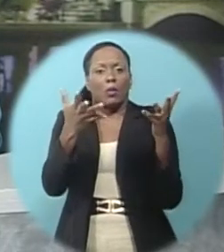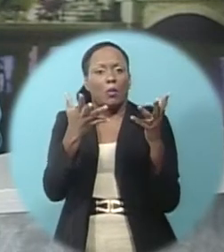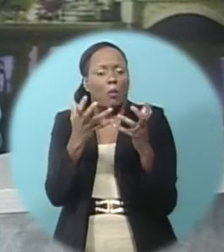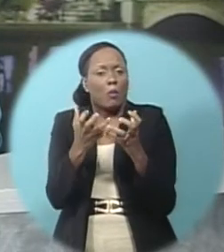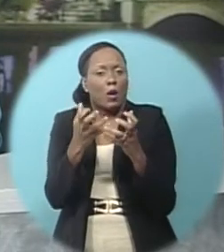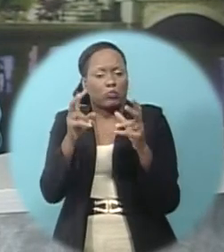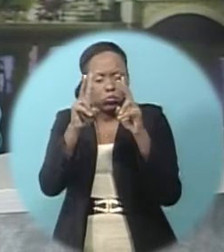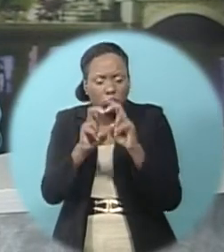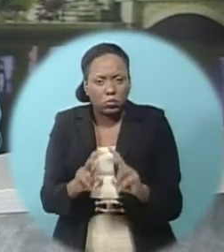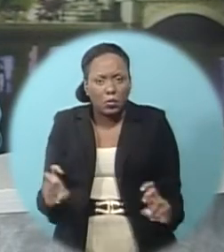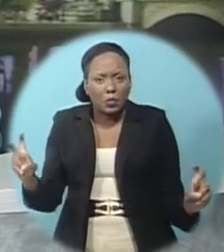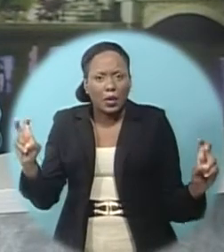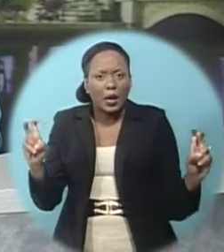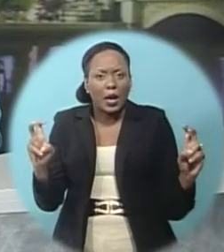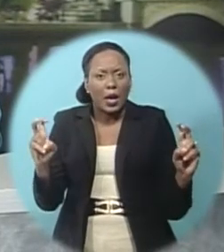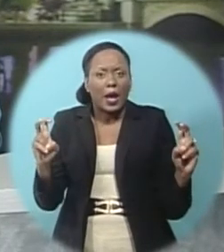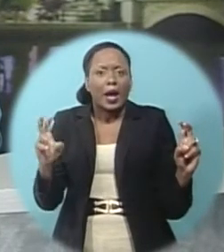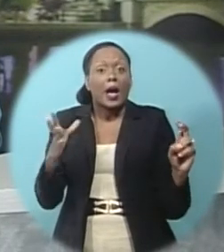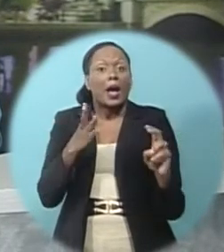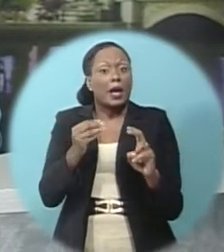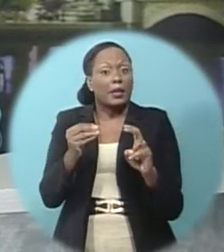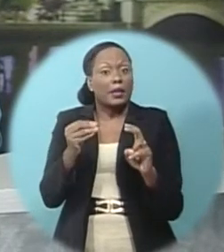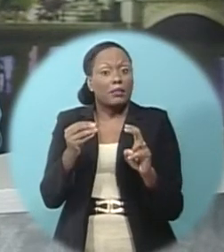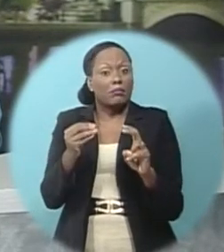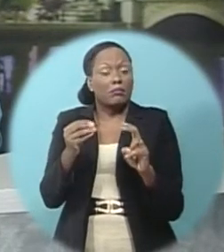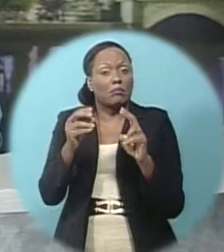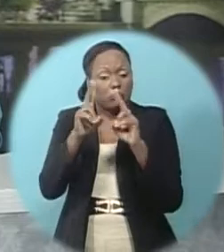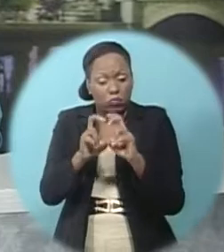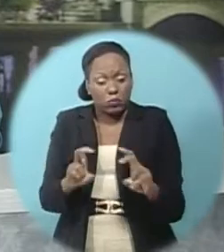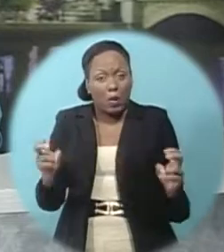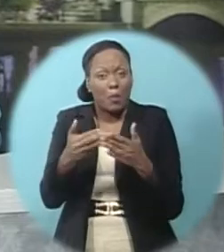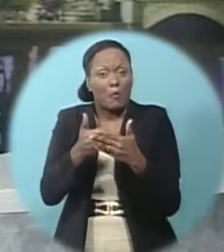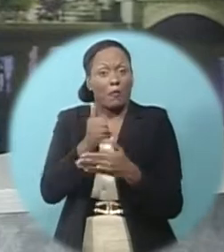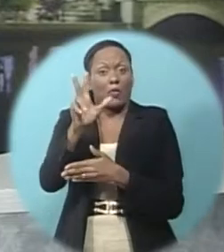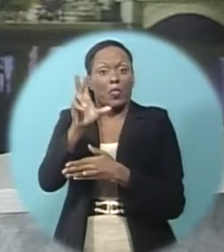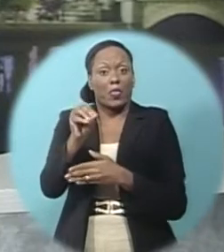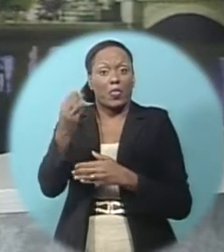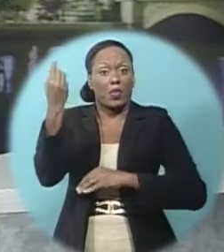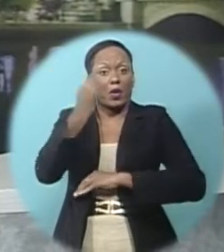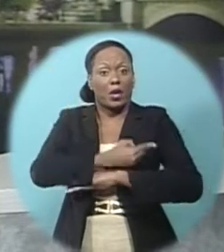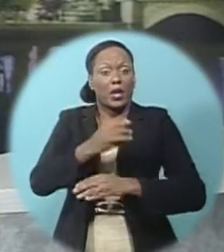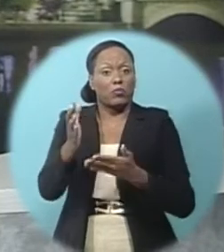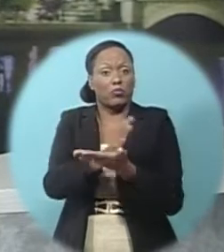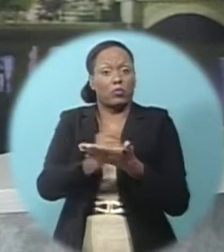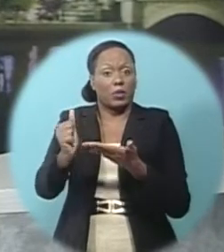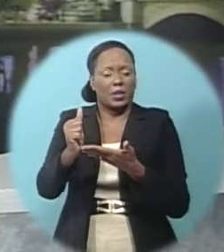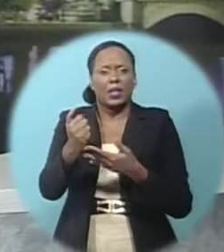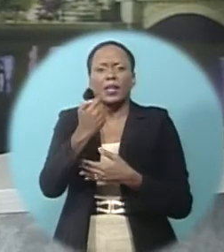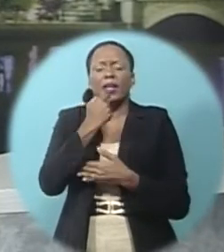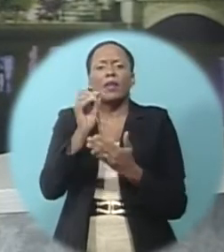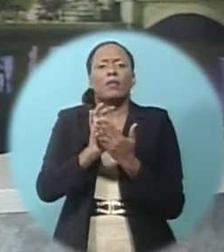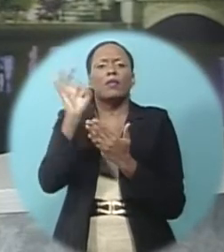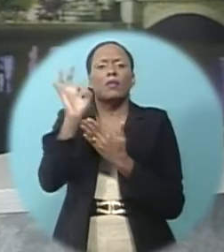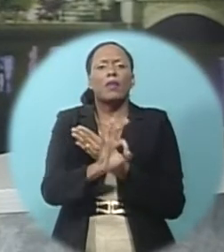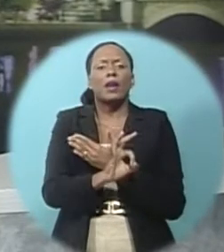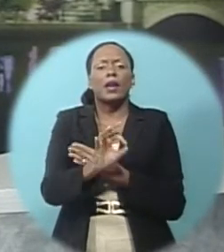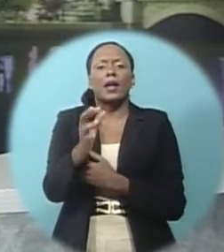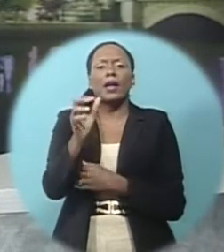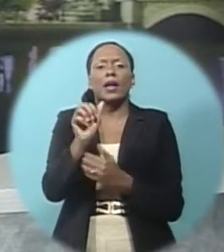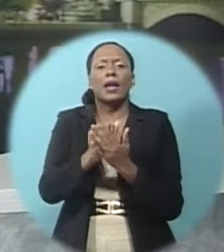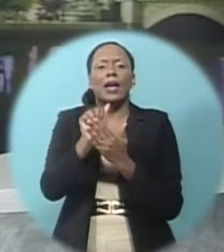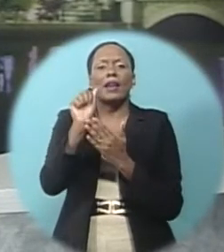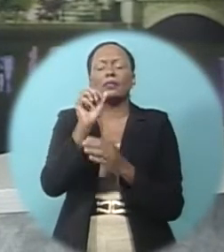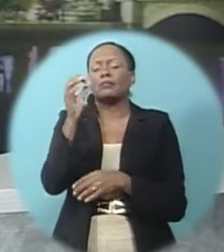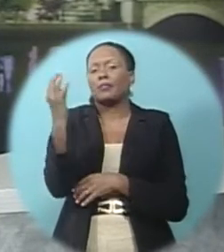investigation well before the 30-day limit for such an inquiry. He added that on Friday, April 17th, after the independent review